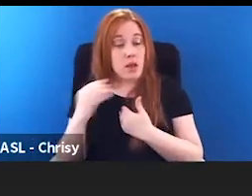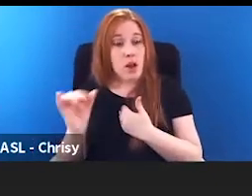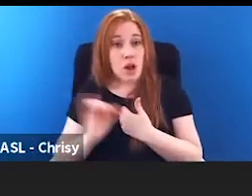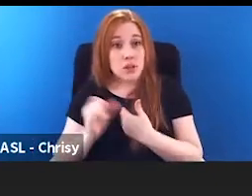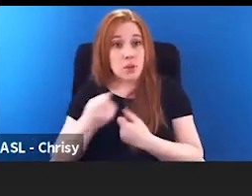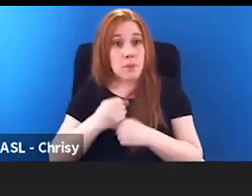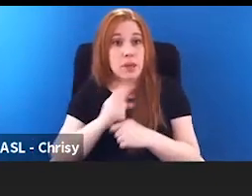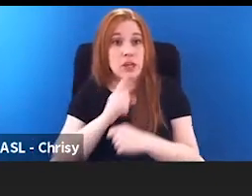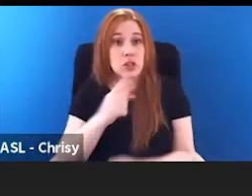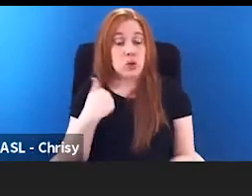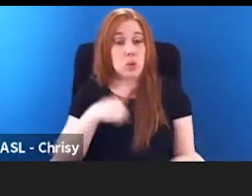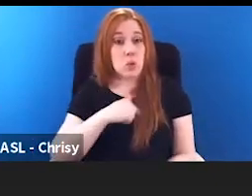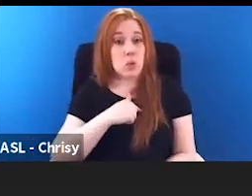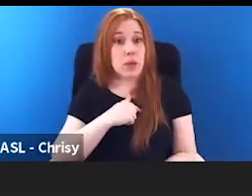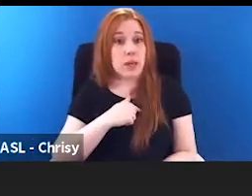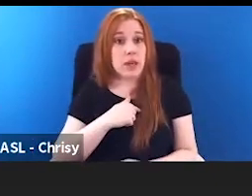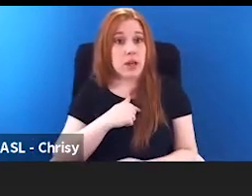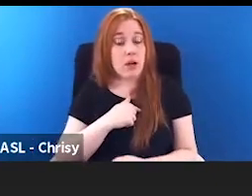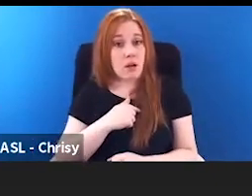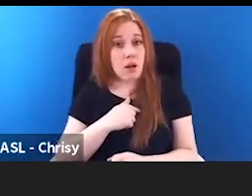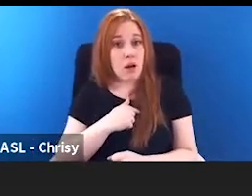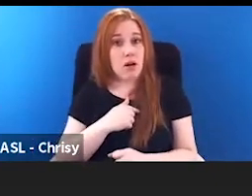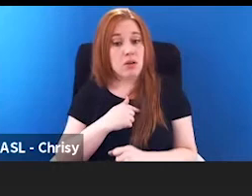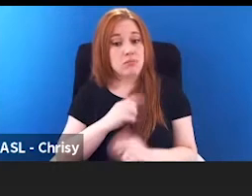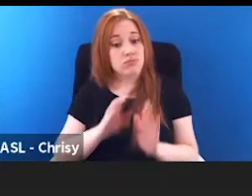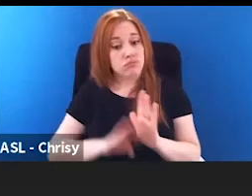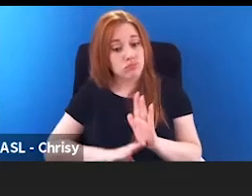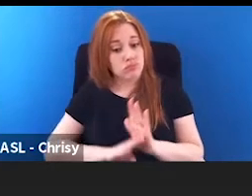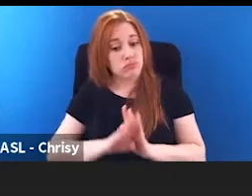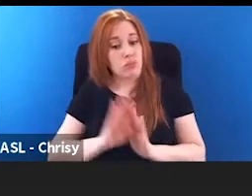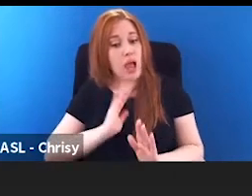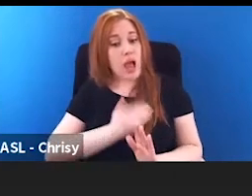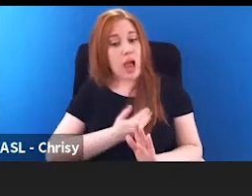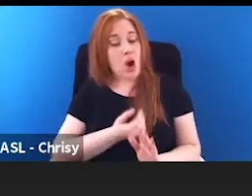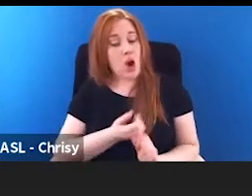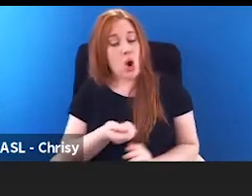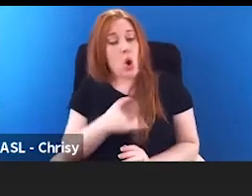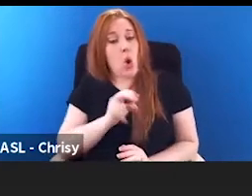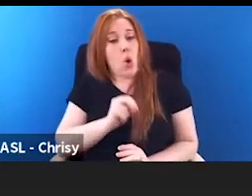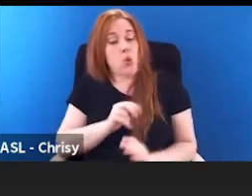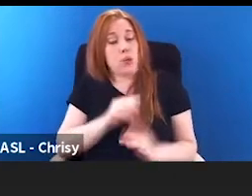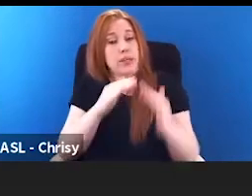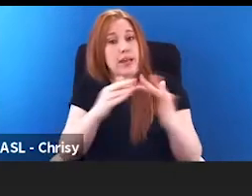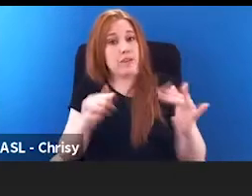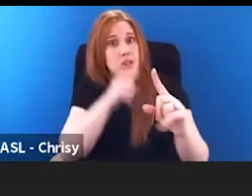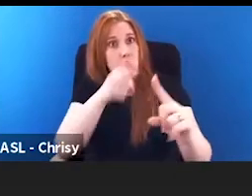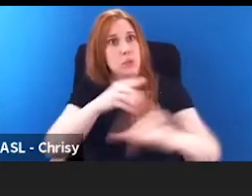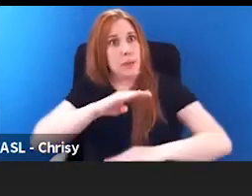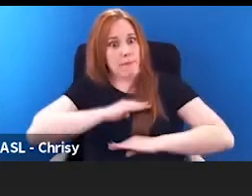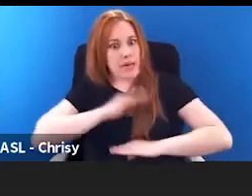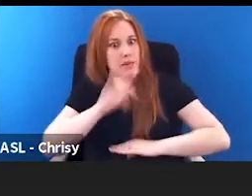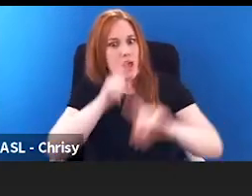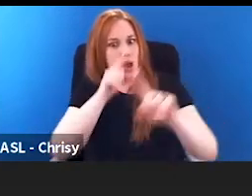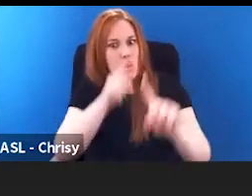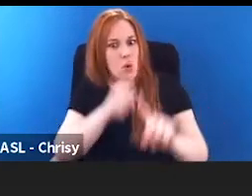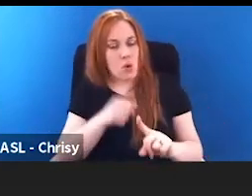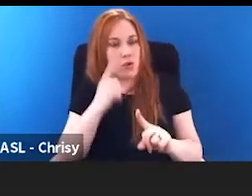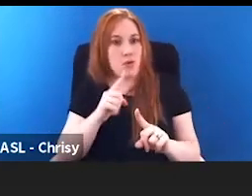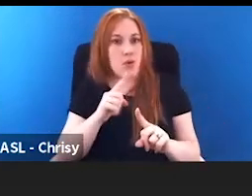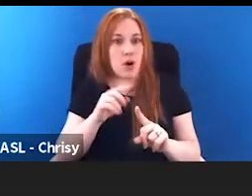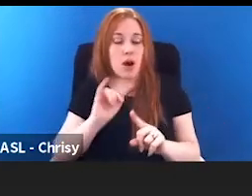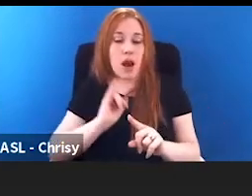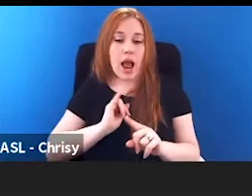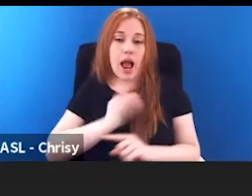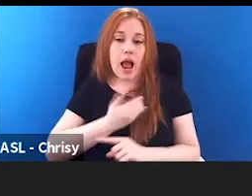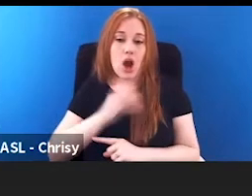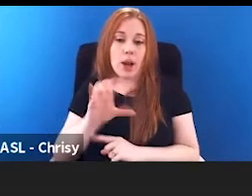are meeting and growing what our own diversity goals are in terms of what the population of the company looks like,